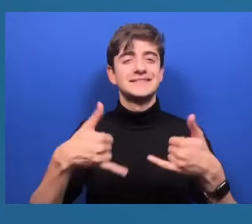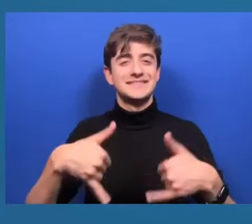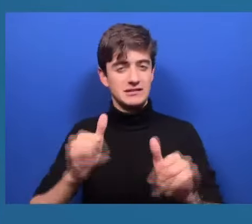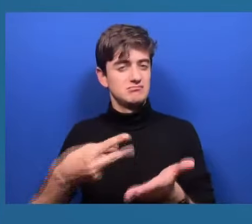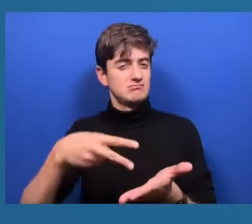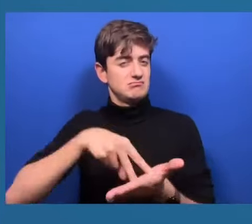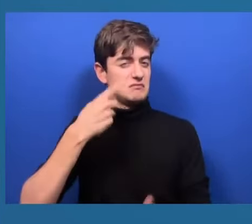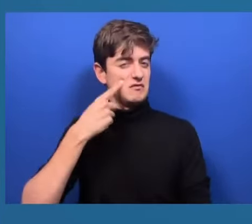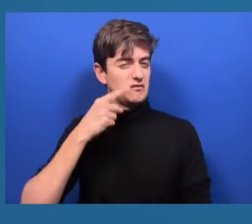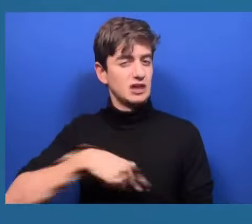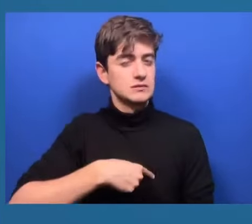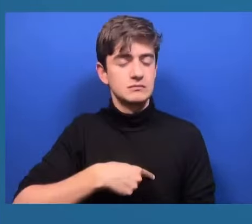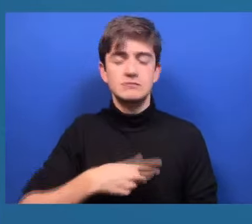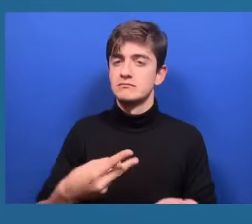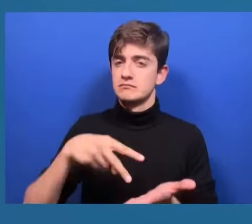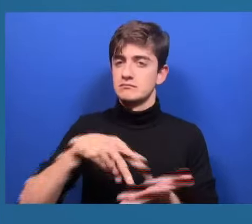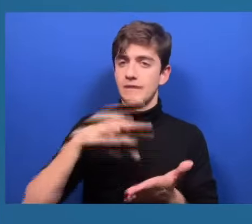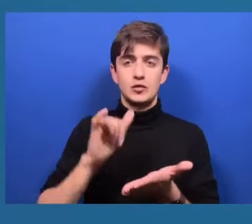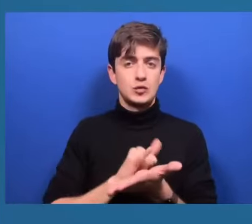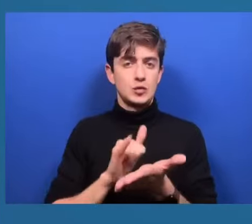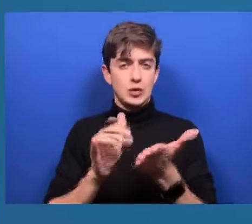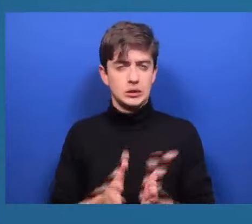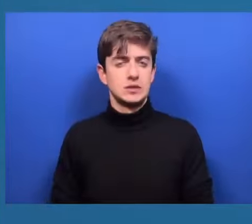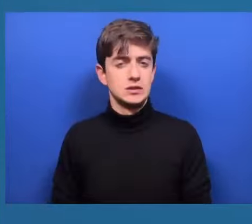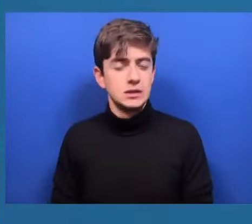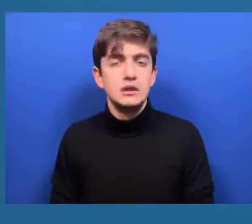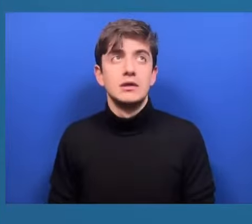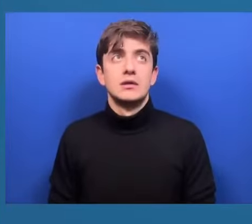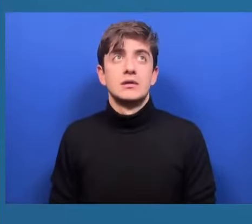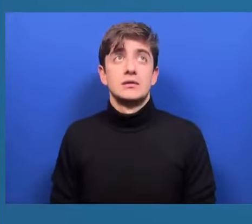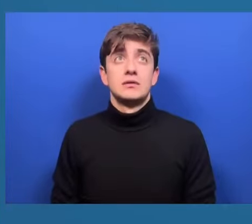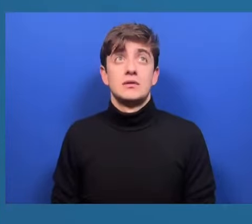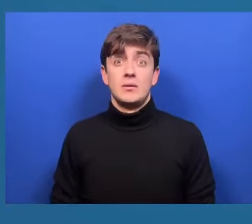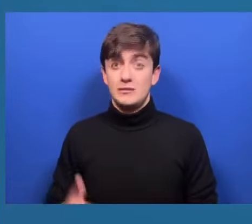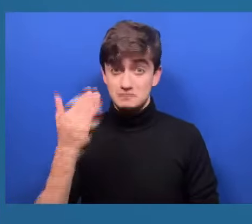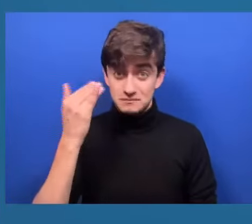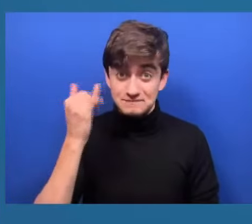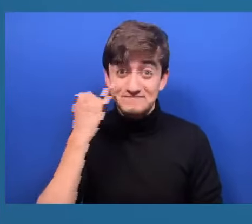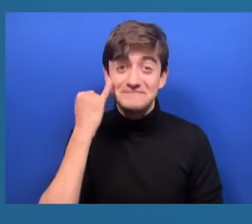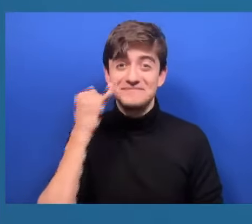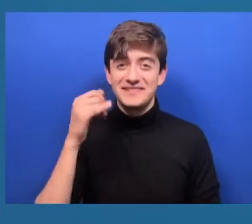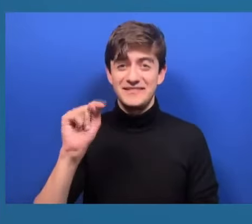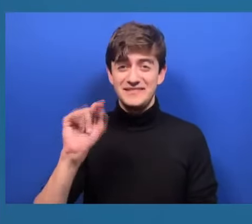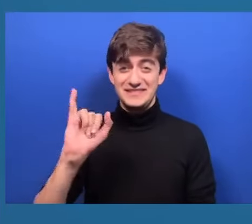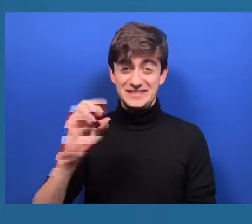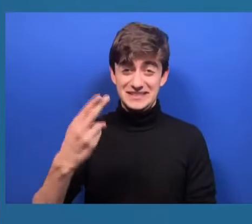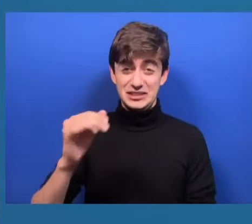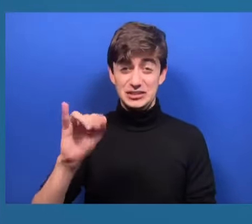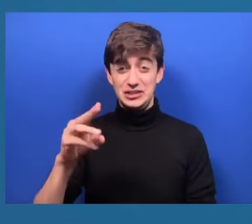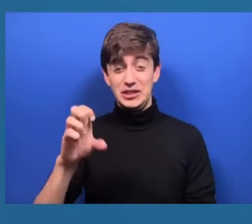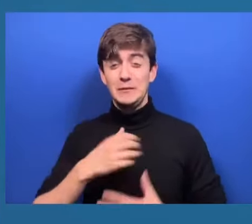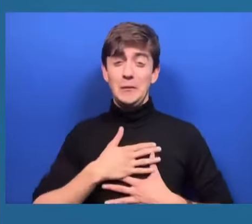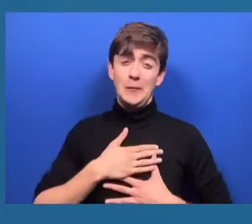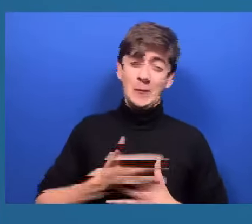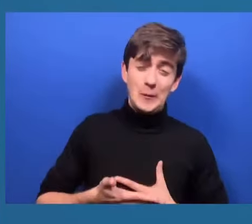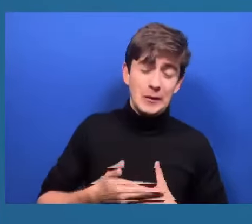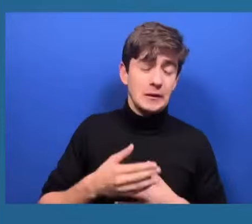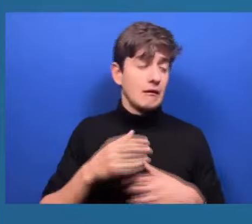for New Yorkers. Because if Tish James bows, if Tish James bends with